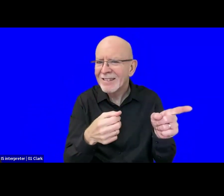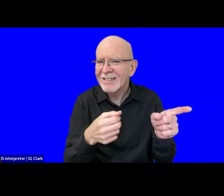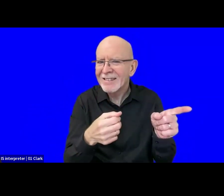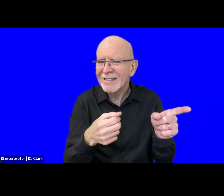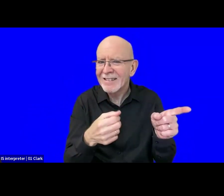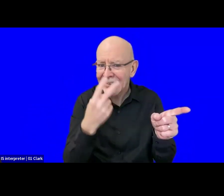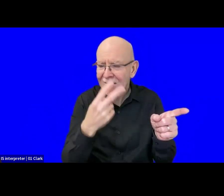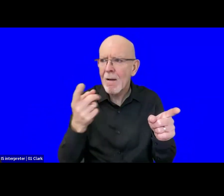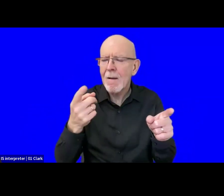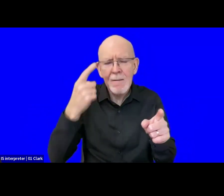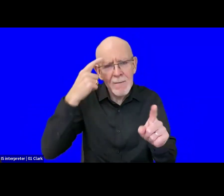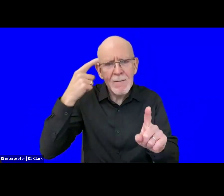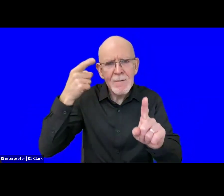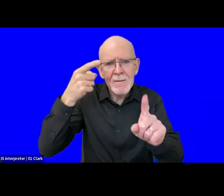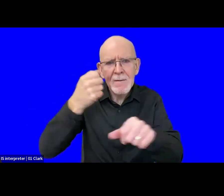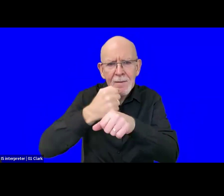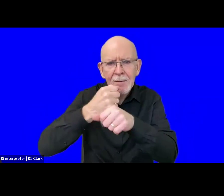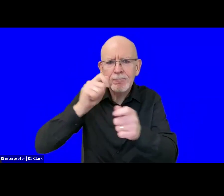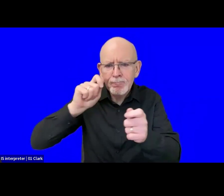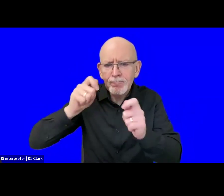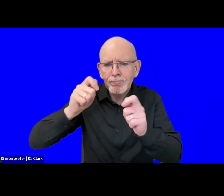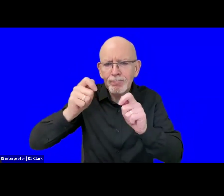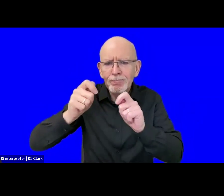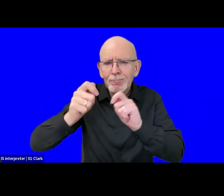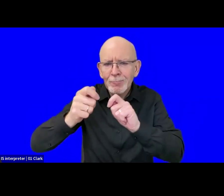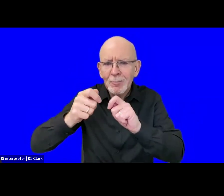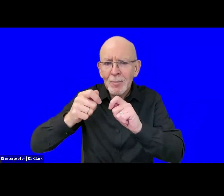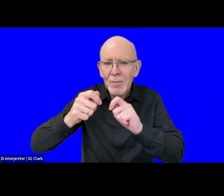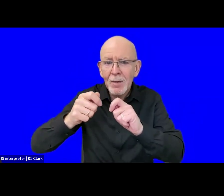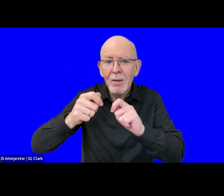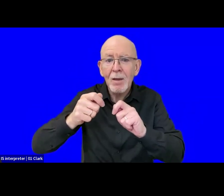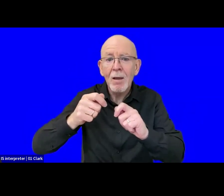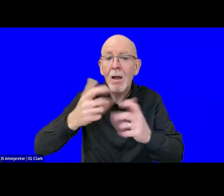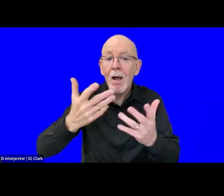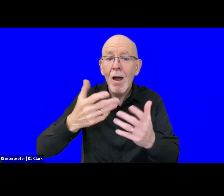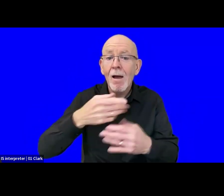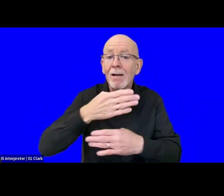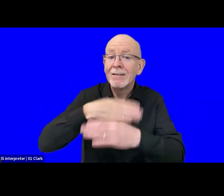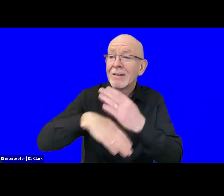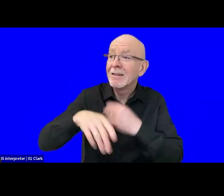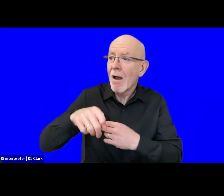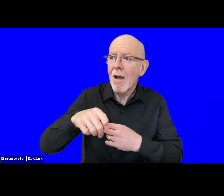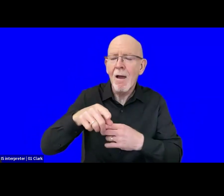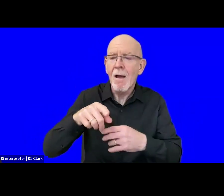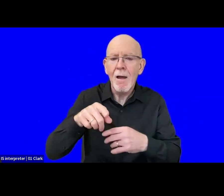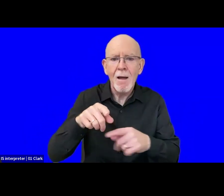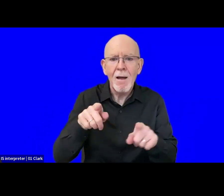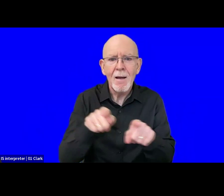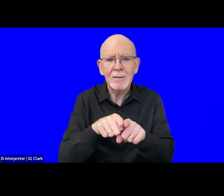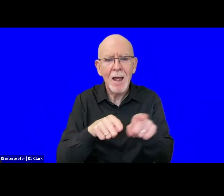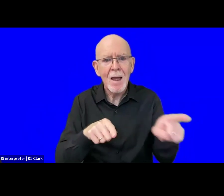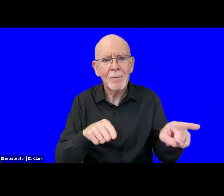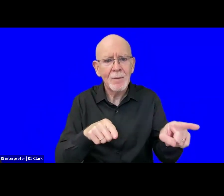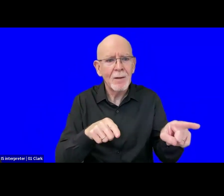take advantage of the accessibility, but the older person, mother with children, and etc. So